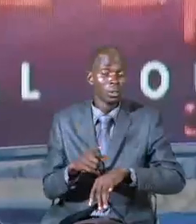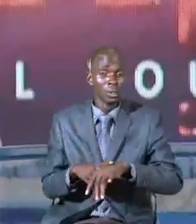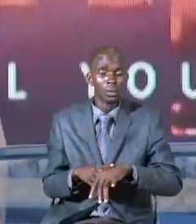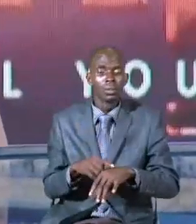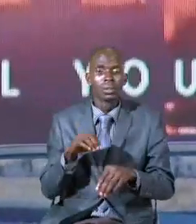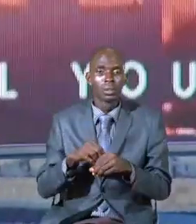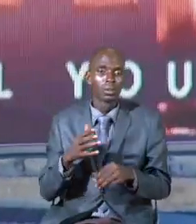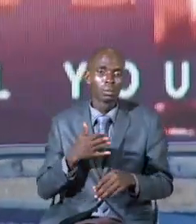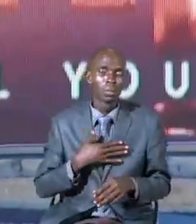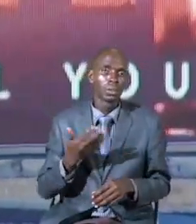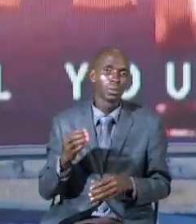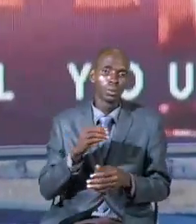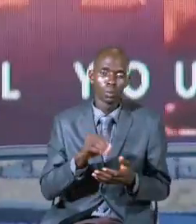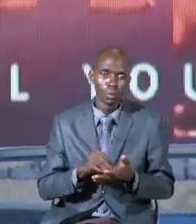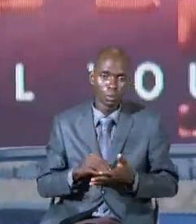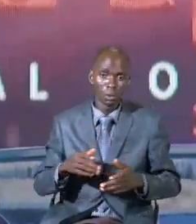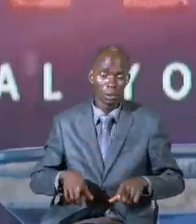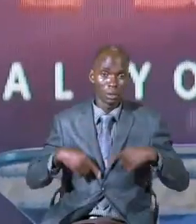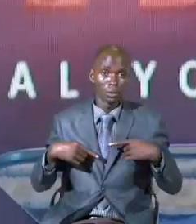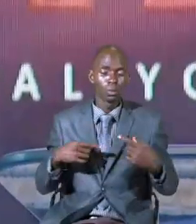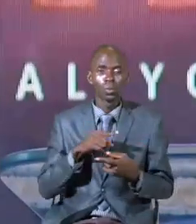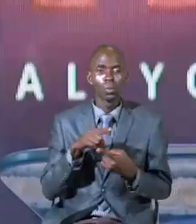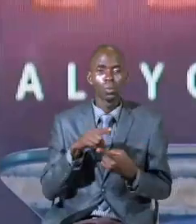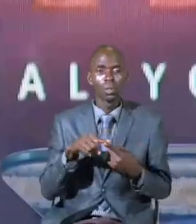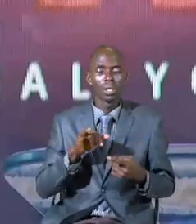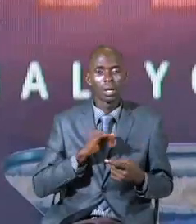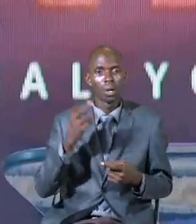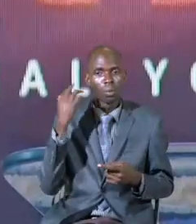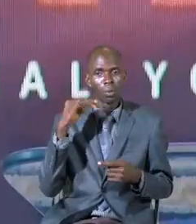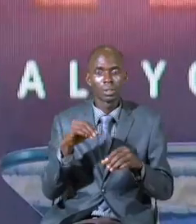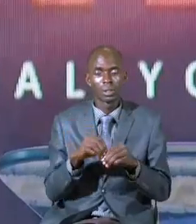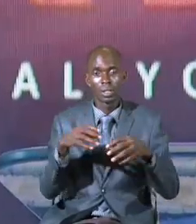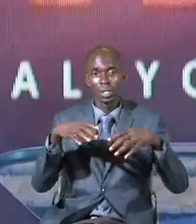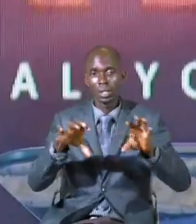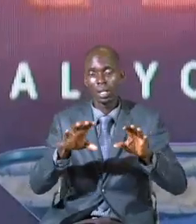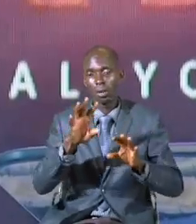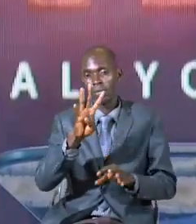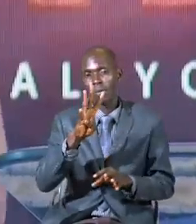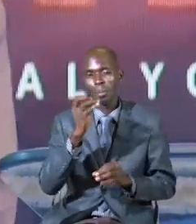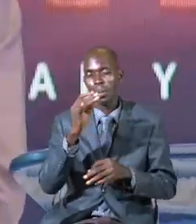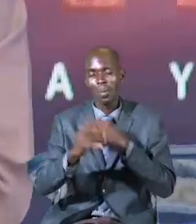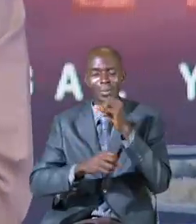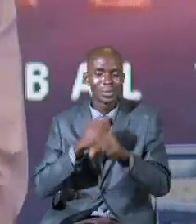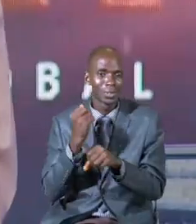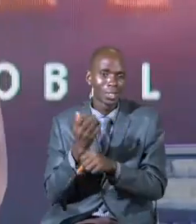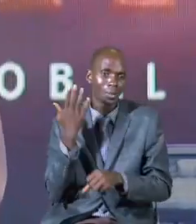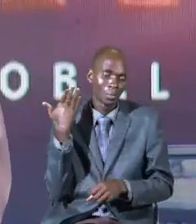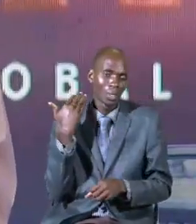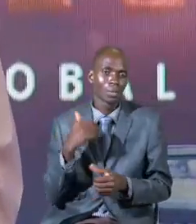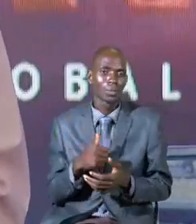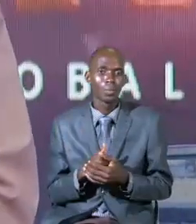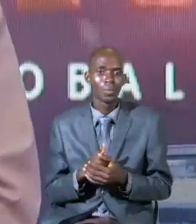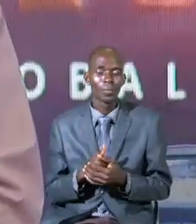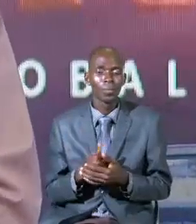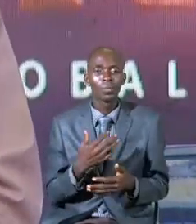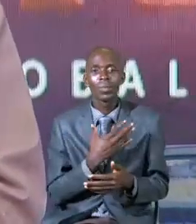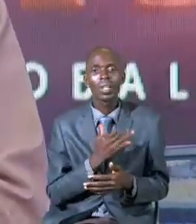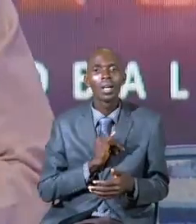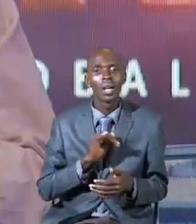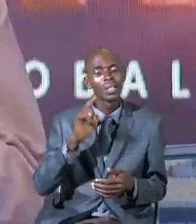life, when I was in Standard 4, many years ago now, I thought more of my